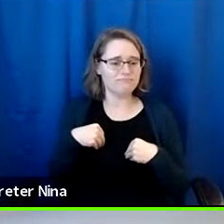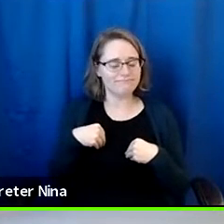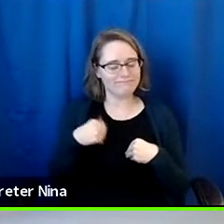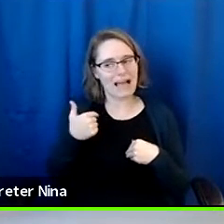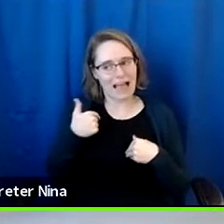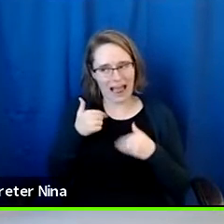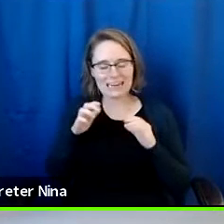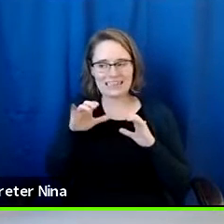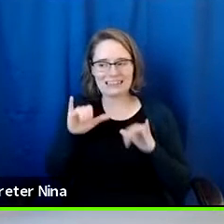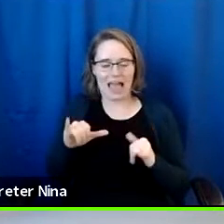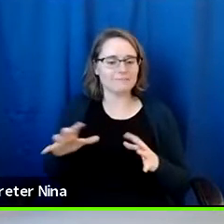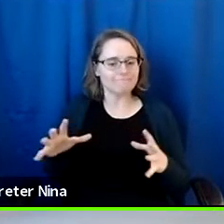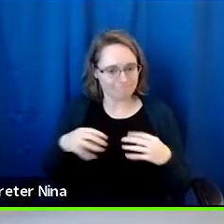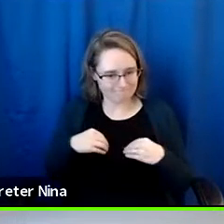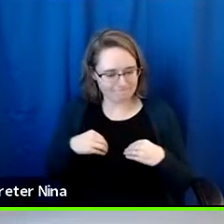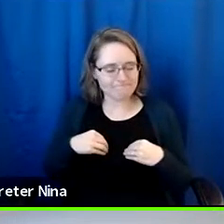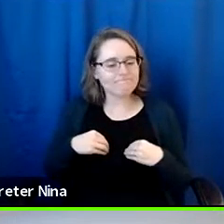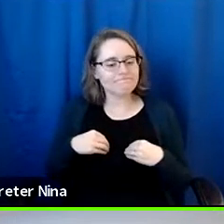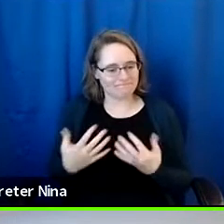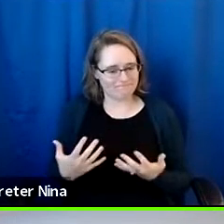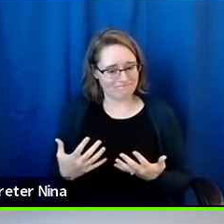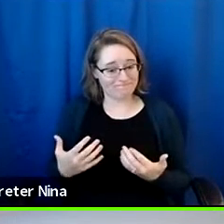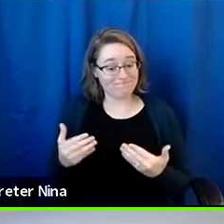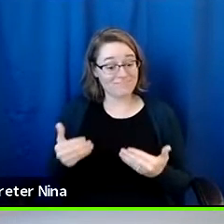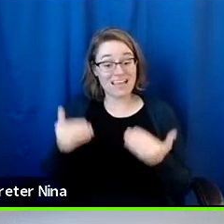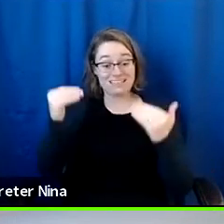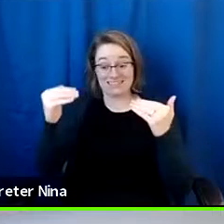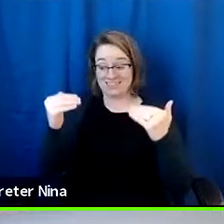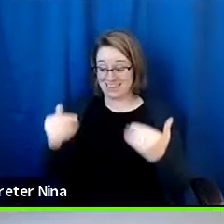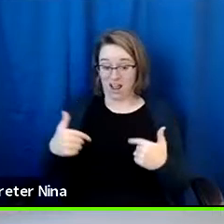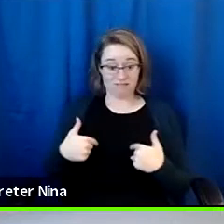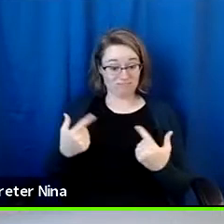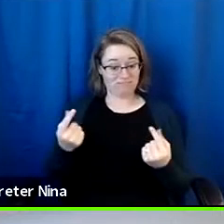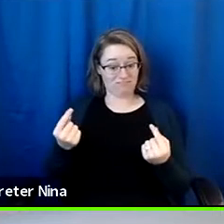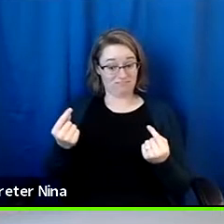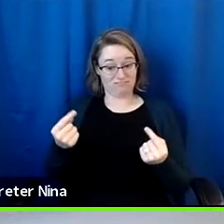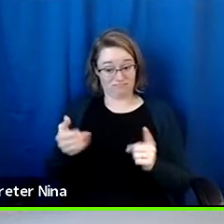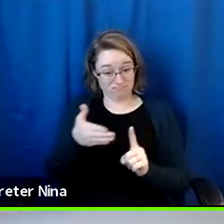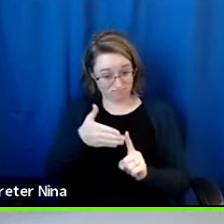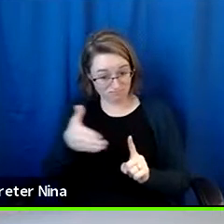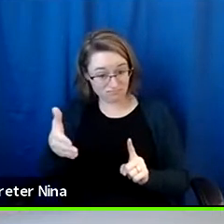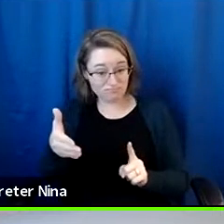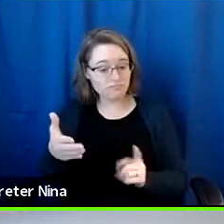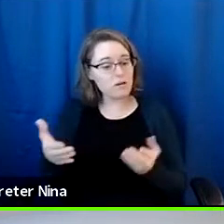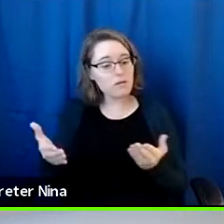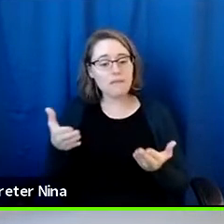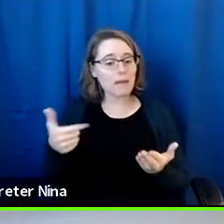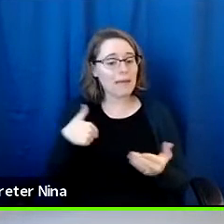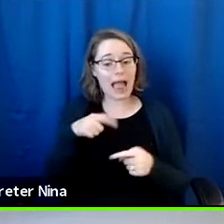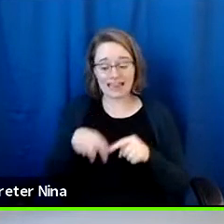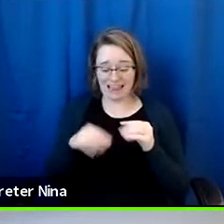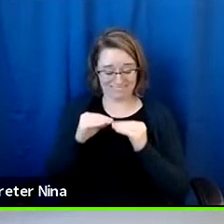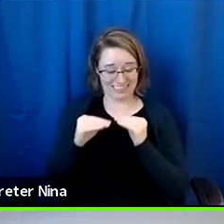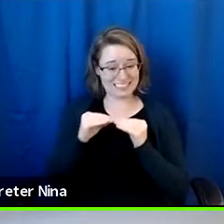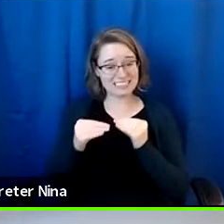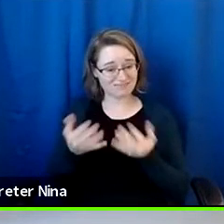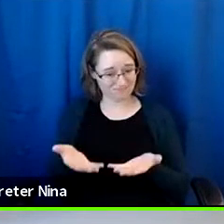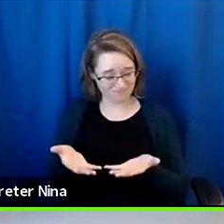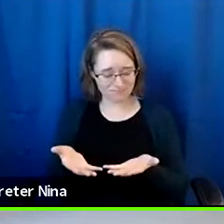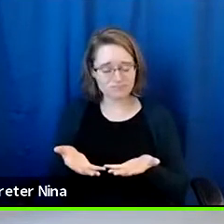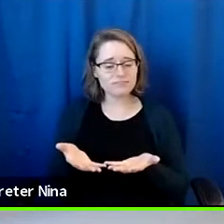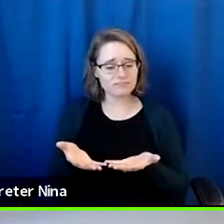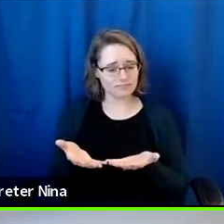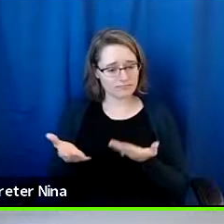did that. And this is what I'm going to do moving forward. I may not be able to correct it, but maybe I